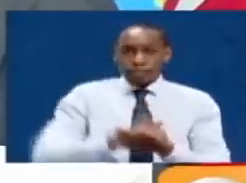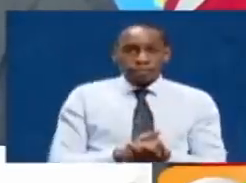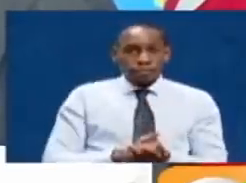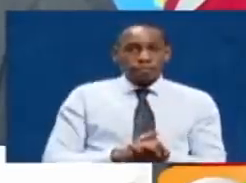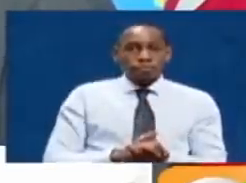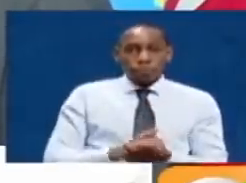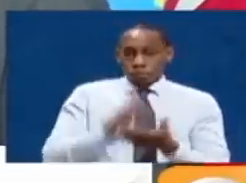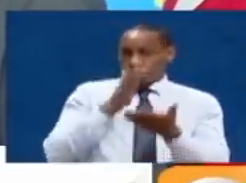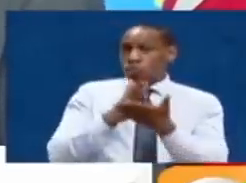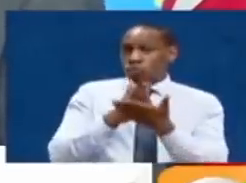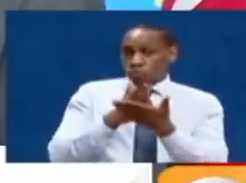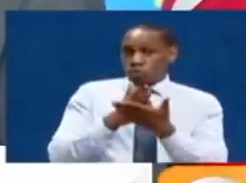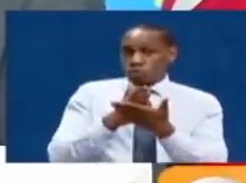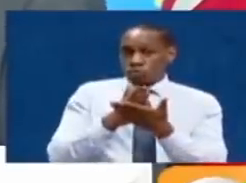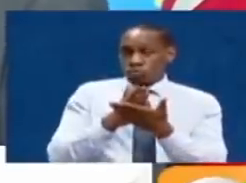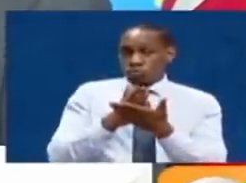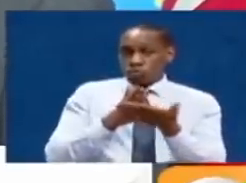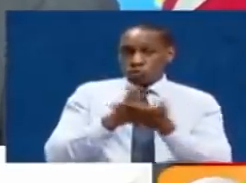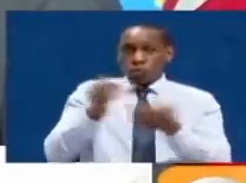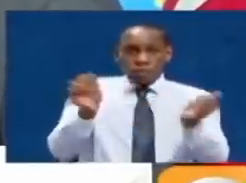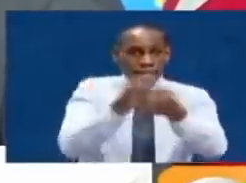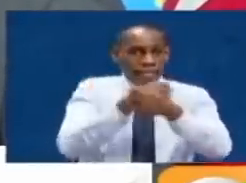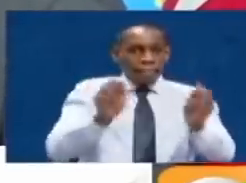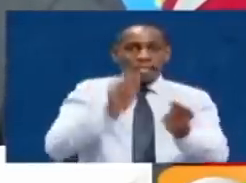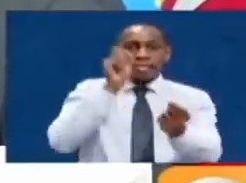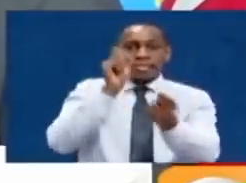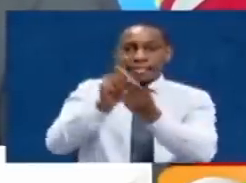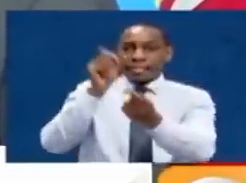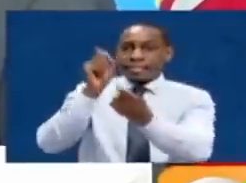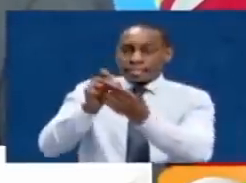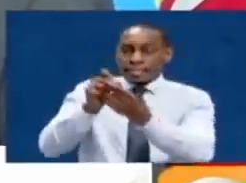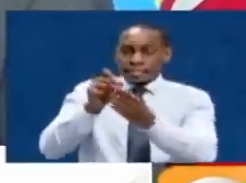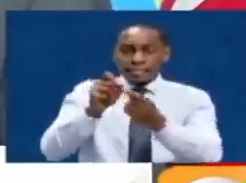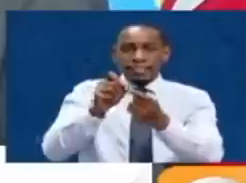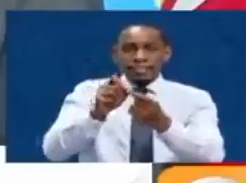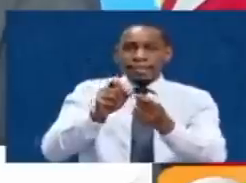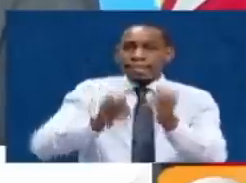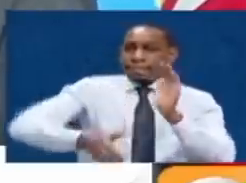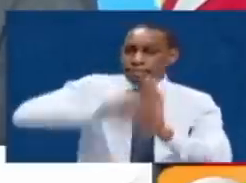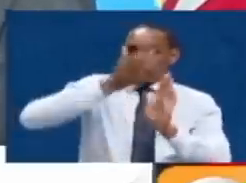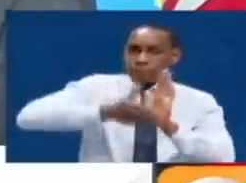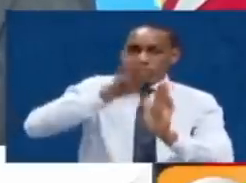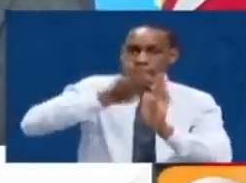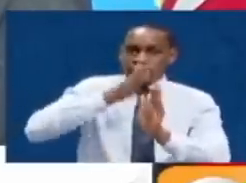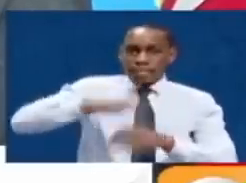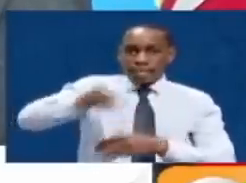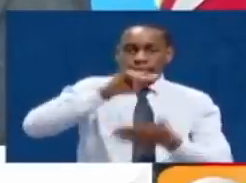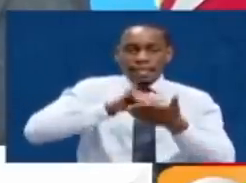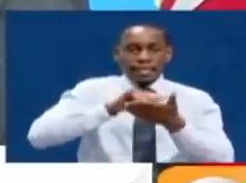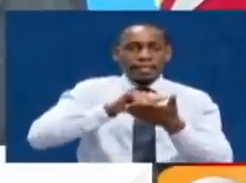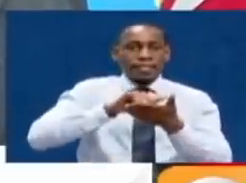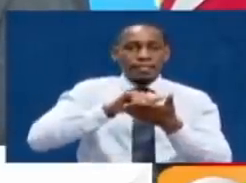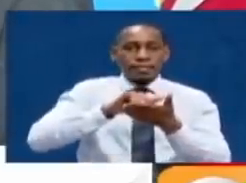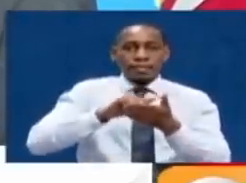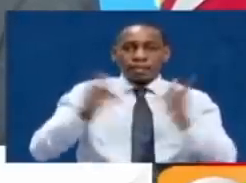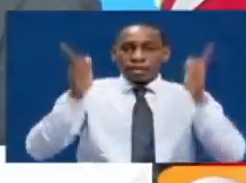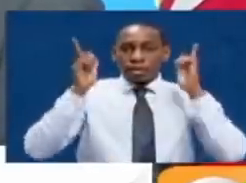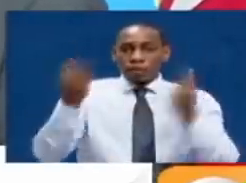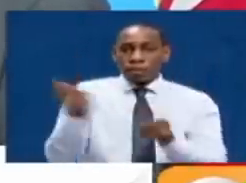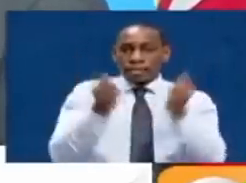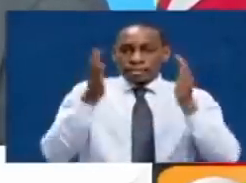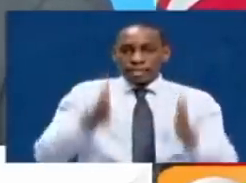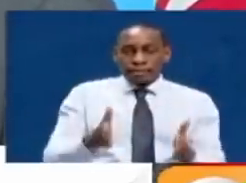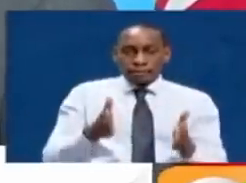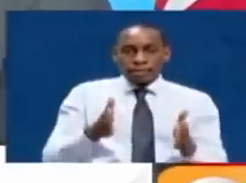is as a result of our inability to do testing on site at the destination where this